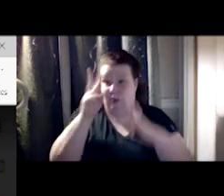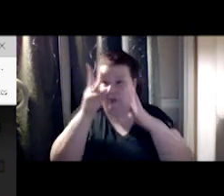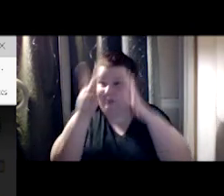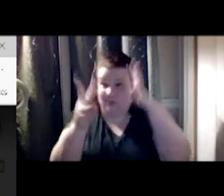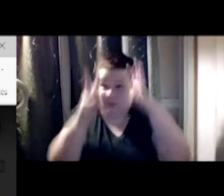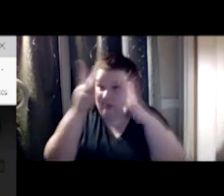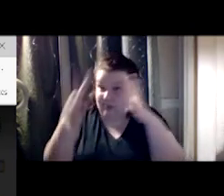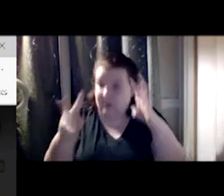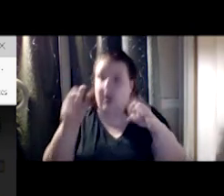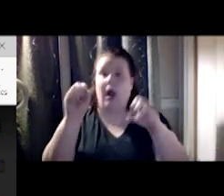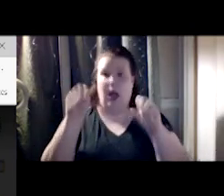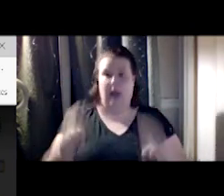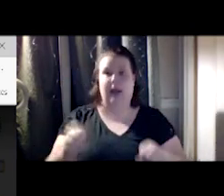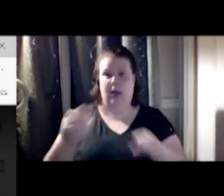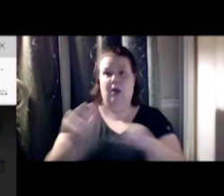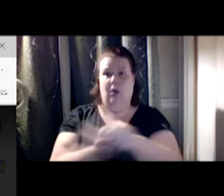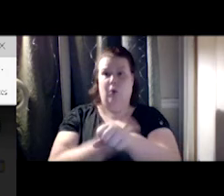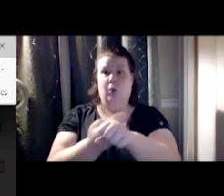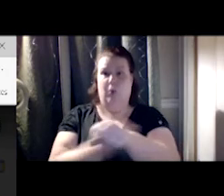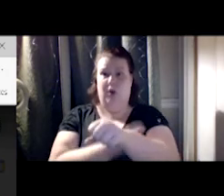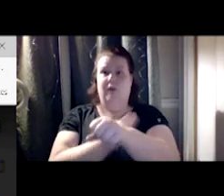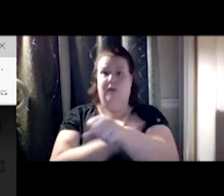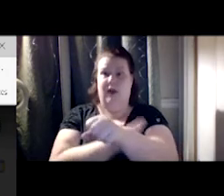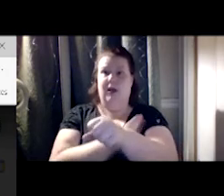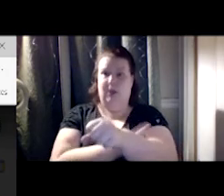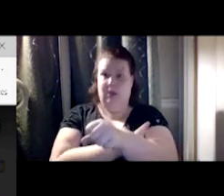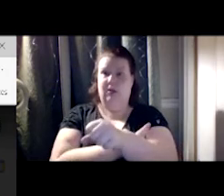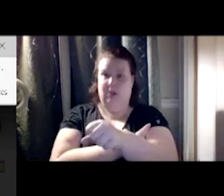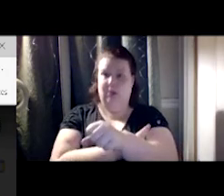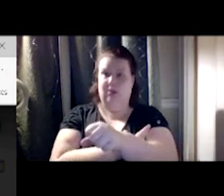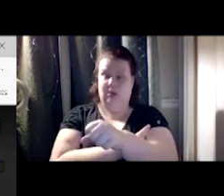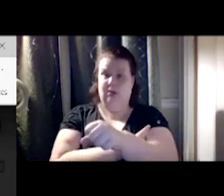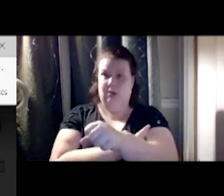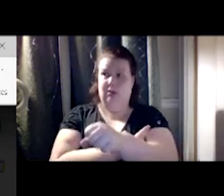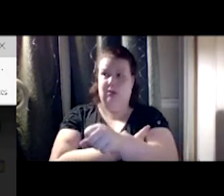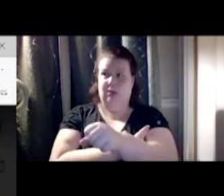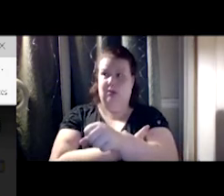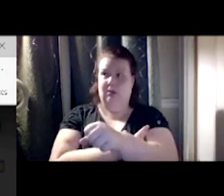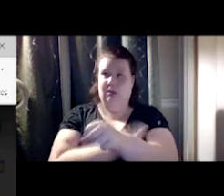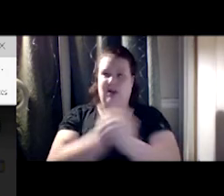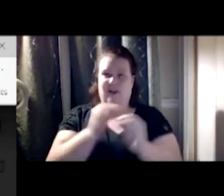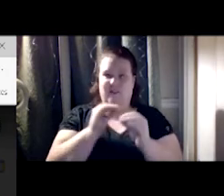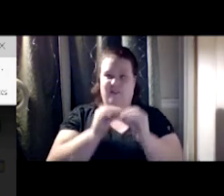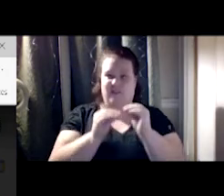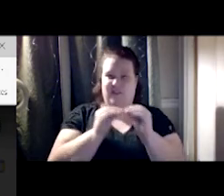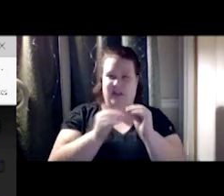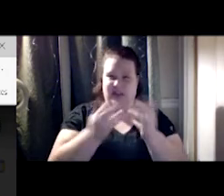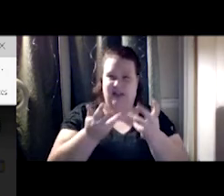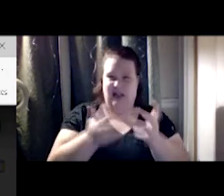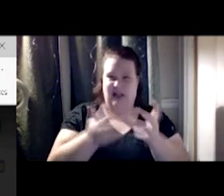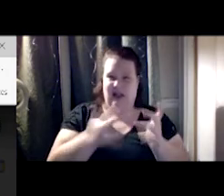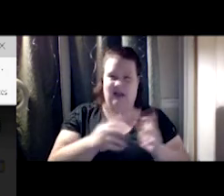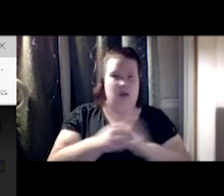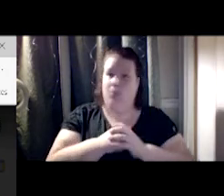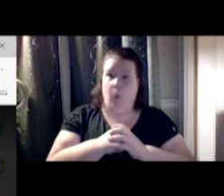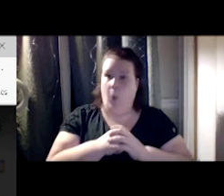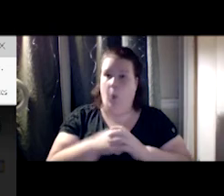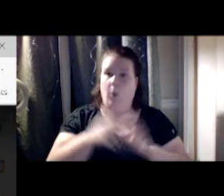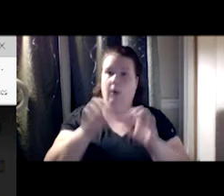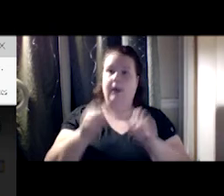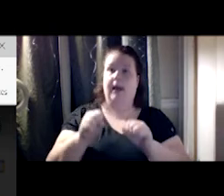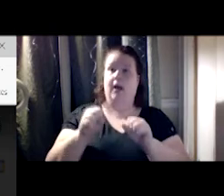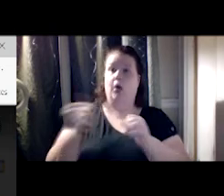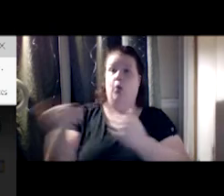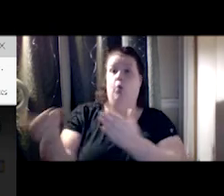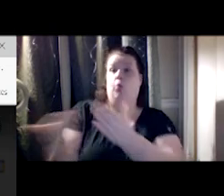do more than just fix things up, but to meet emerging needs and to also continue to